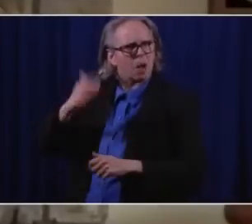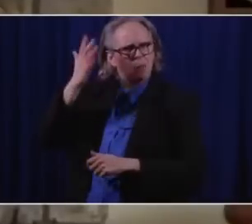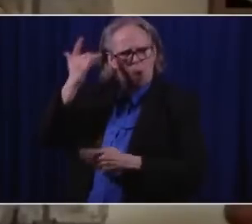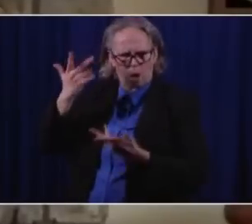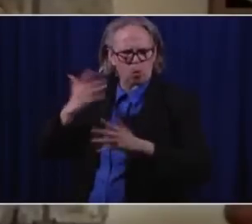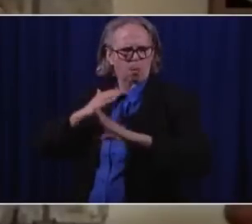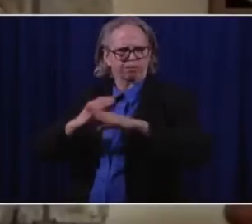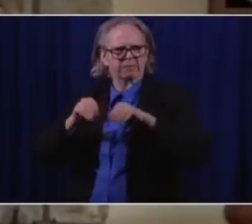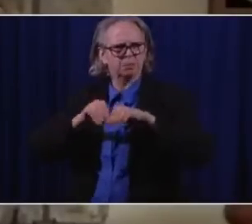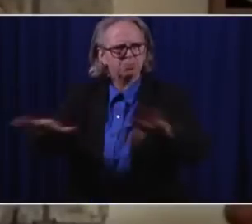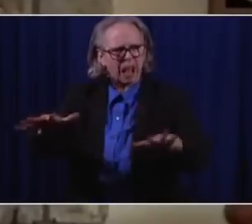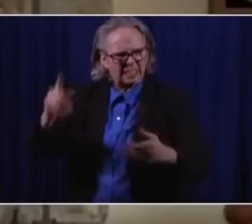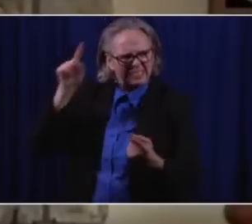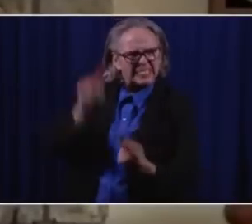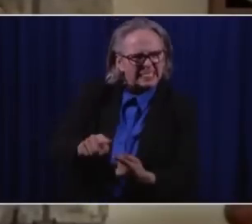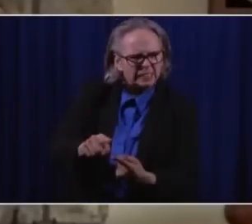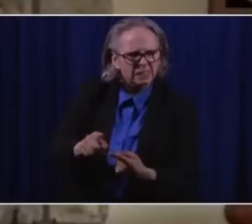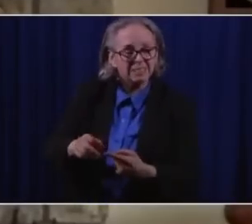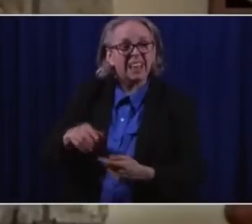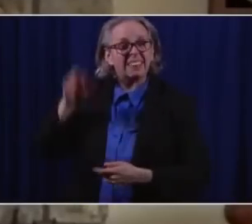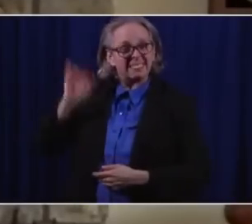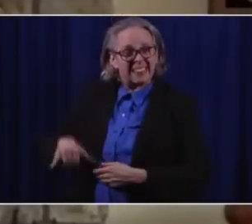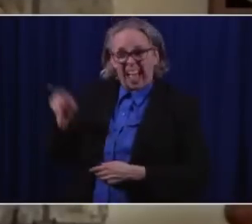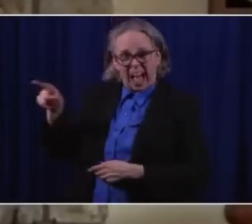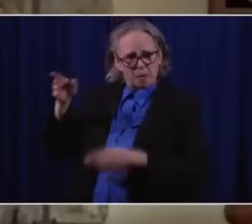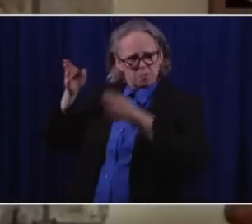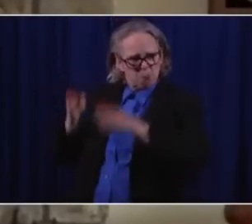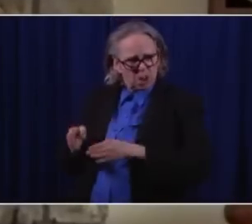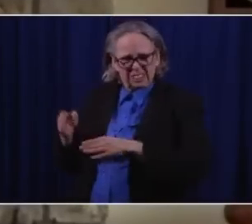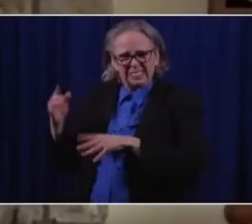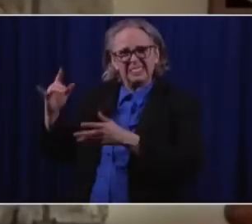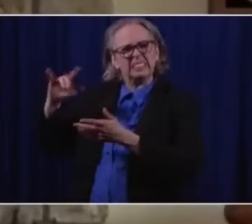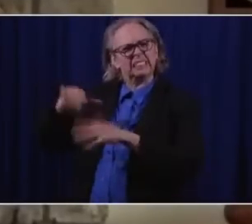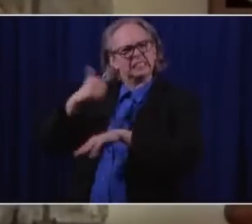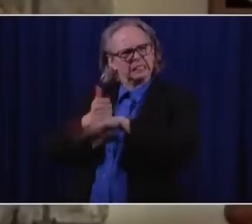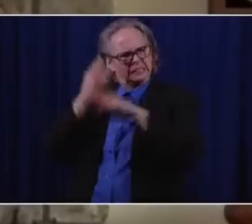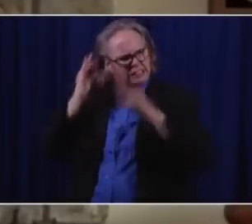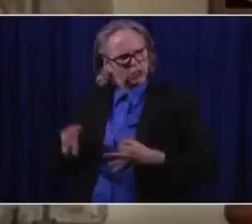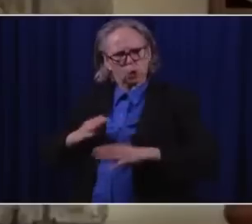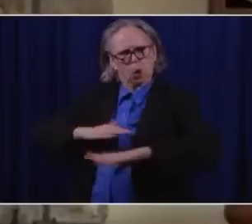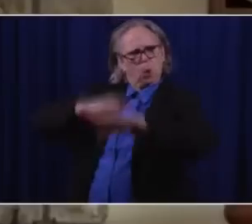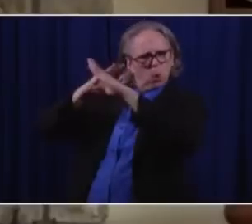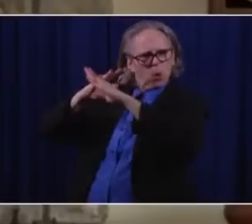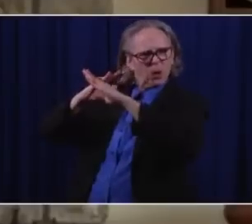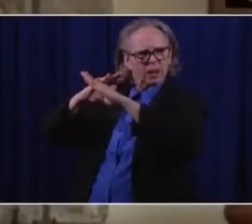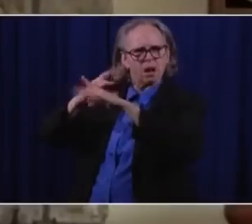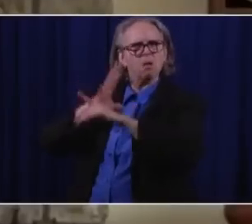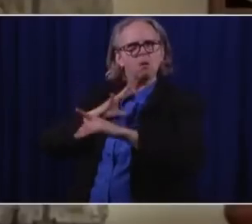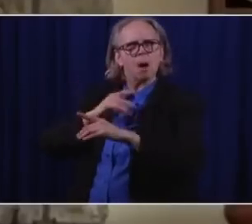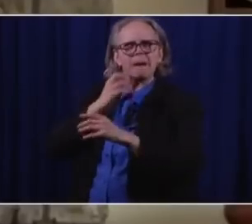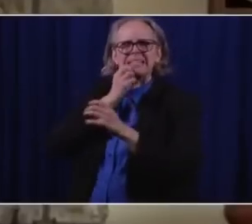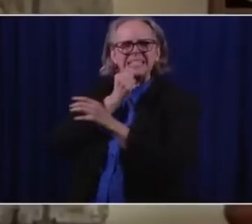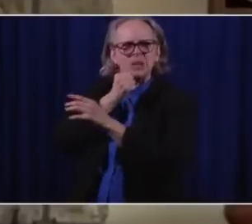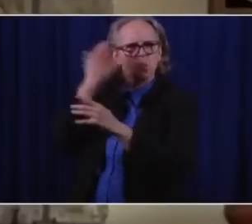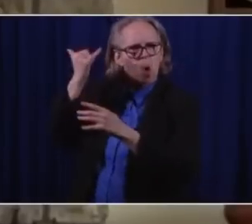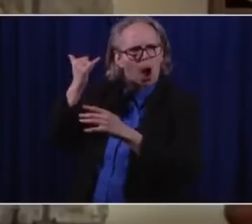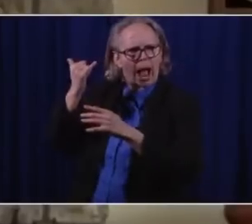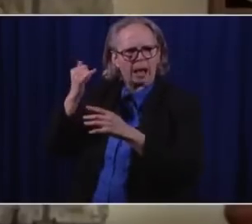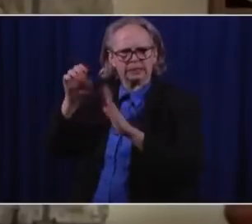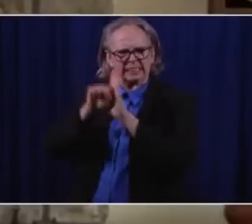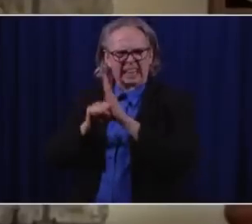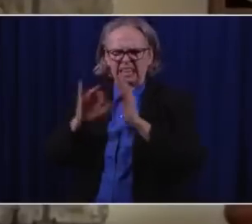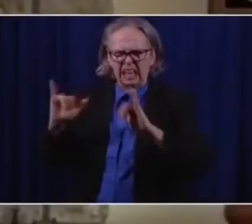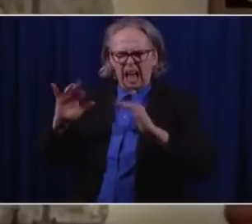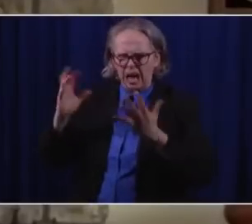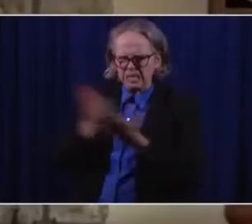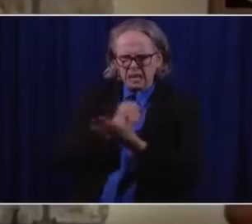There's no question that this brought the states some valuable time It gave us some valuable time. Didn't stop it